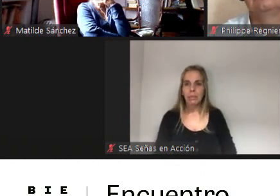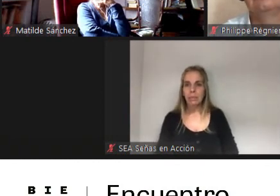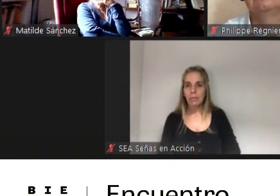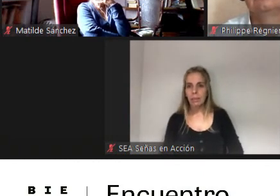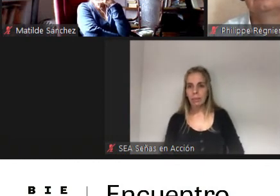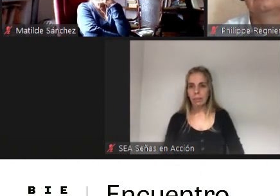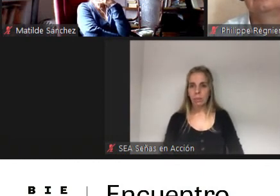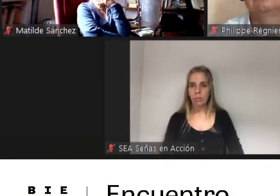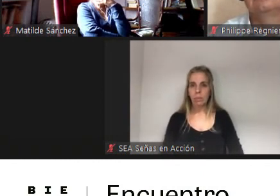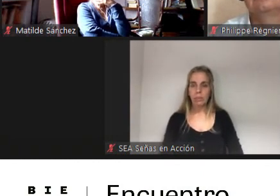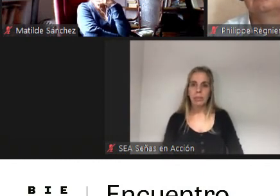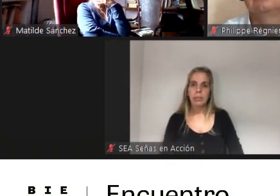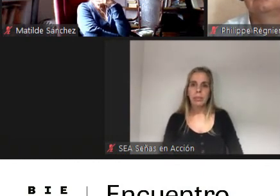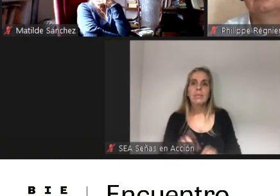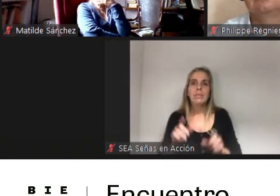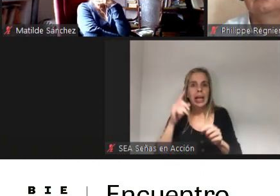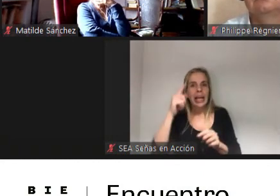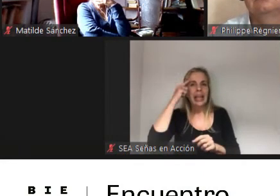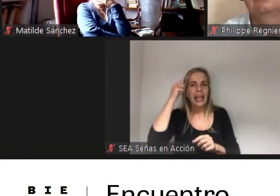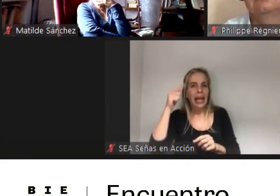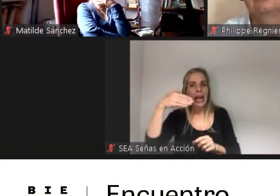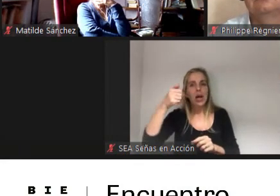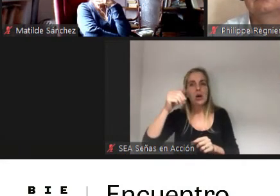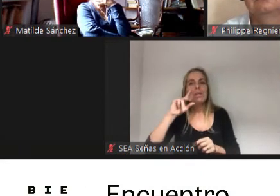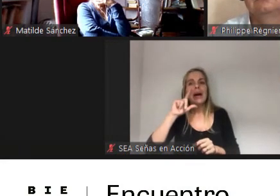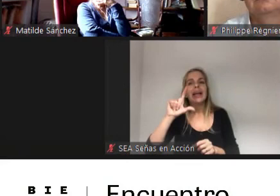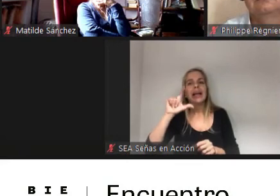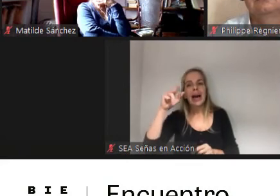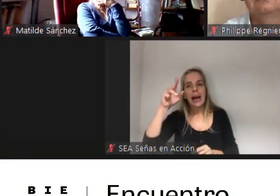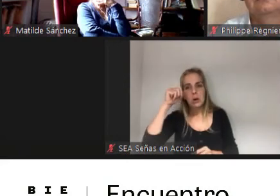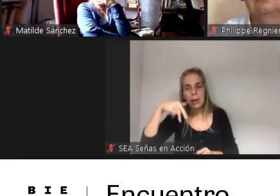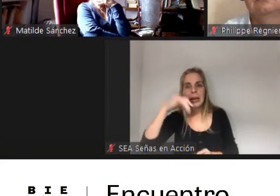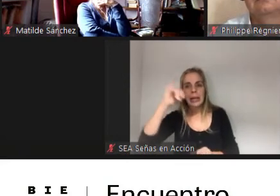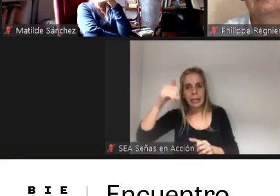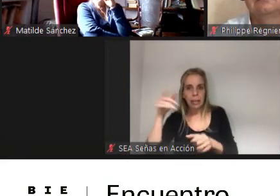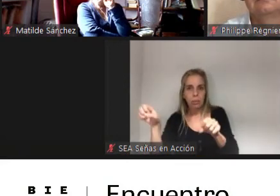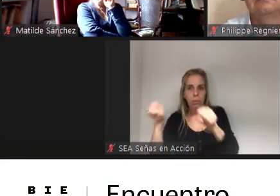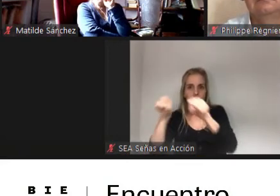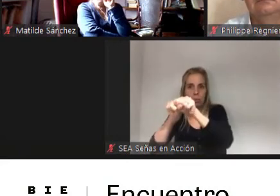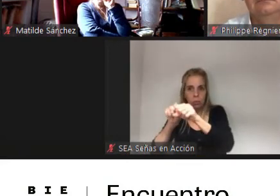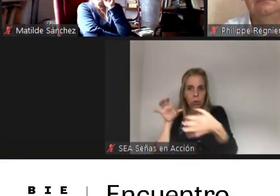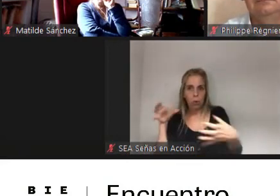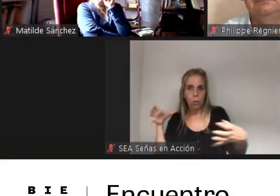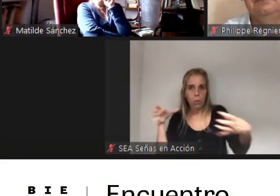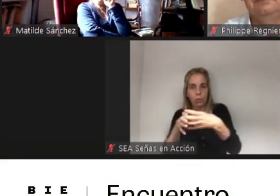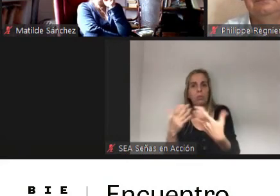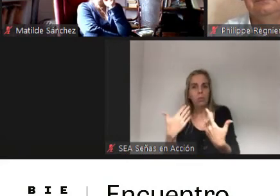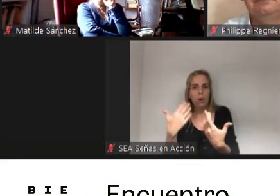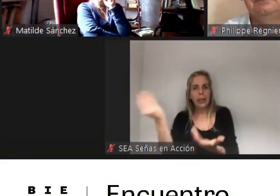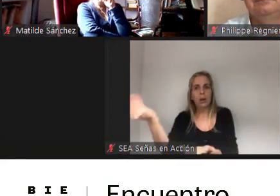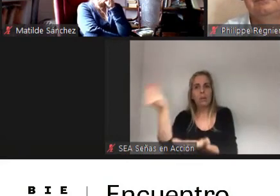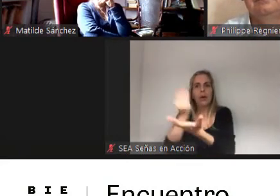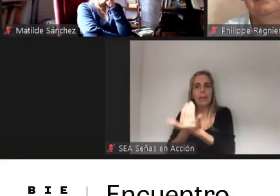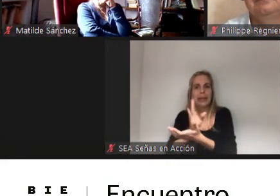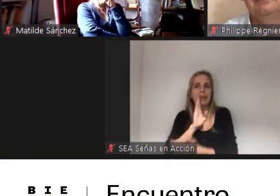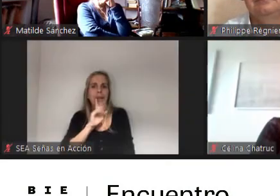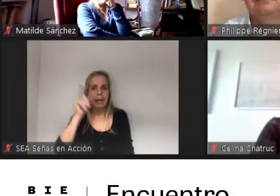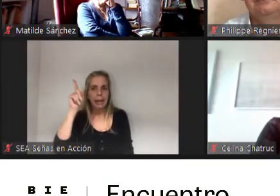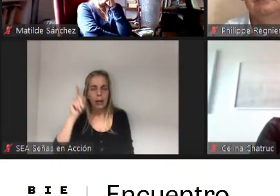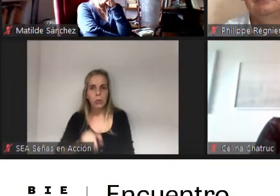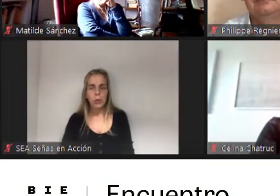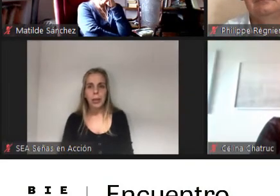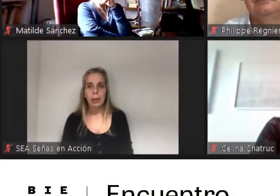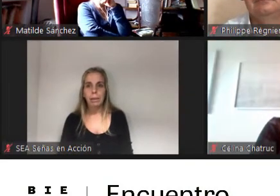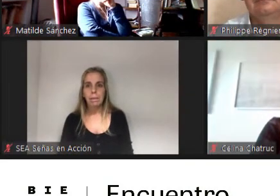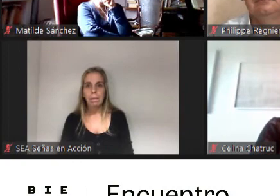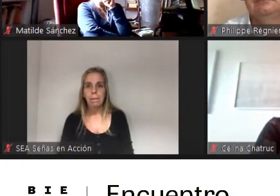of this discussion, we would have Mari Carmen Ramirez, who somehow can be regarded as a